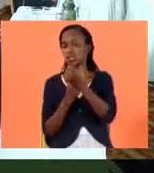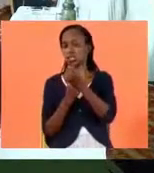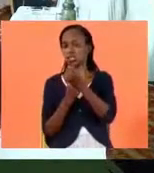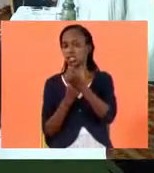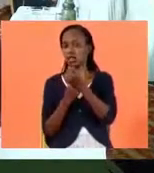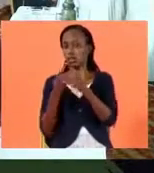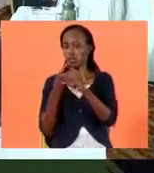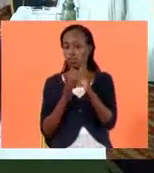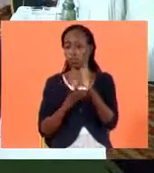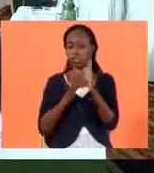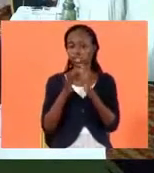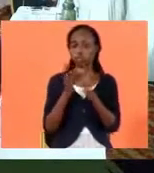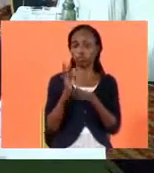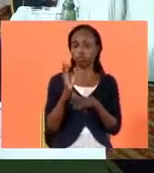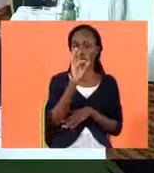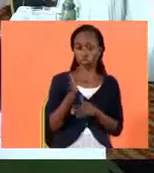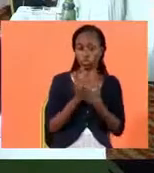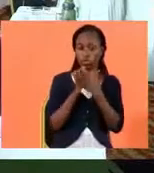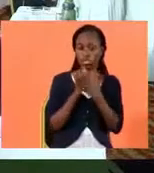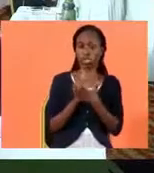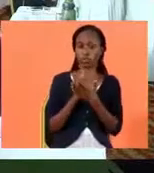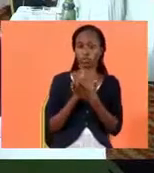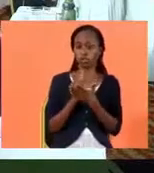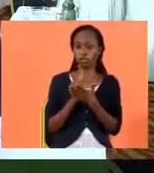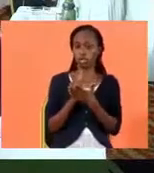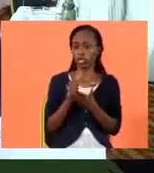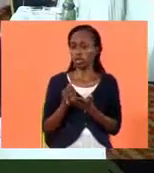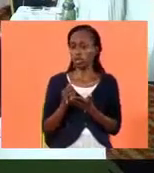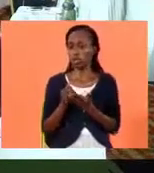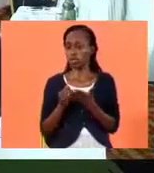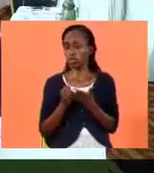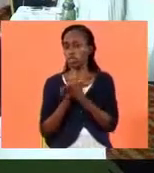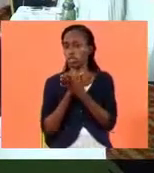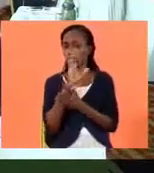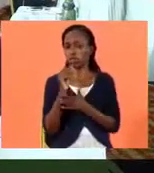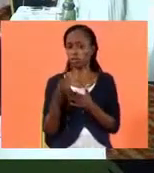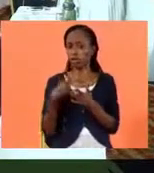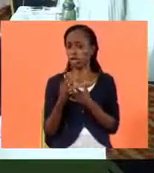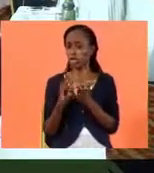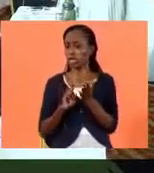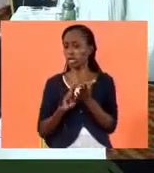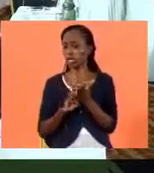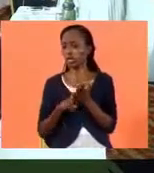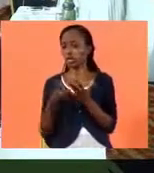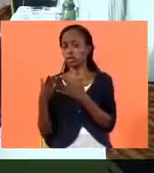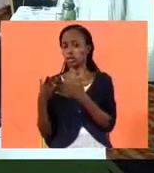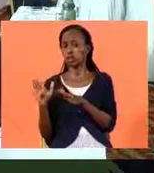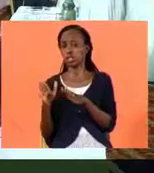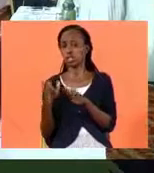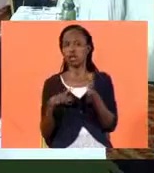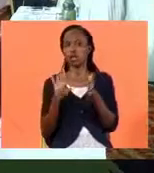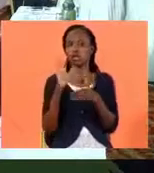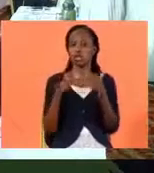from developing countries to help this poor continent, we are losing double that. We receive